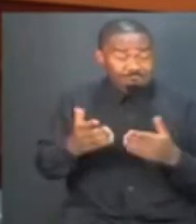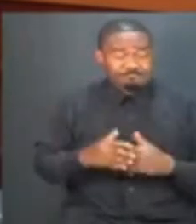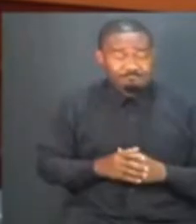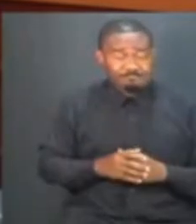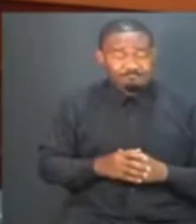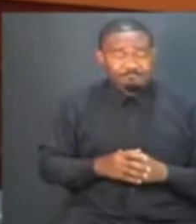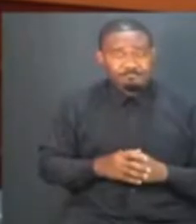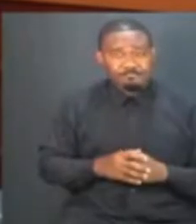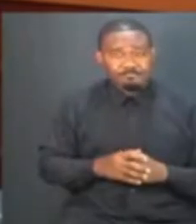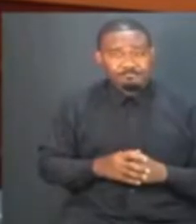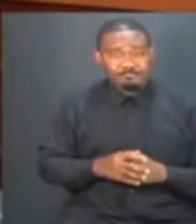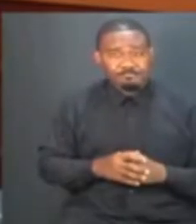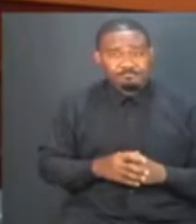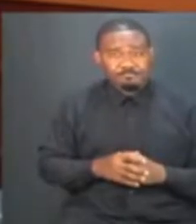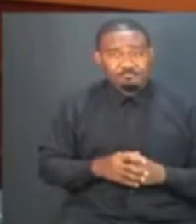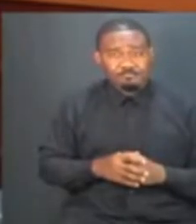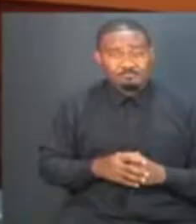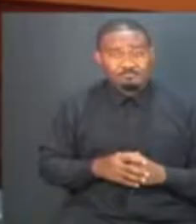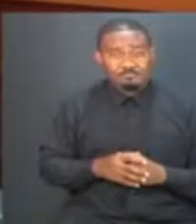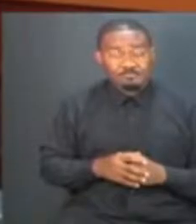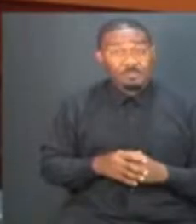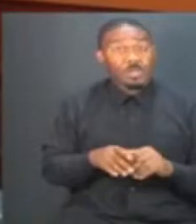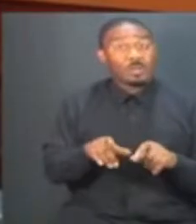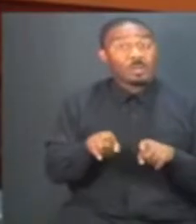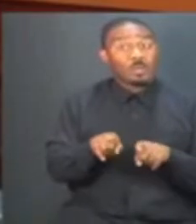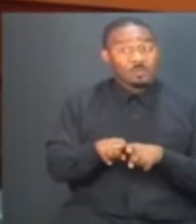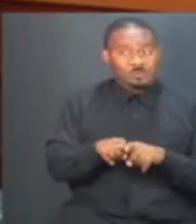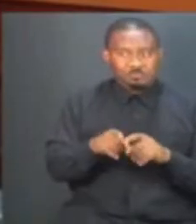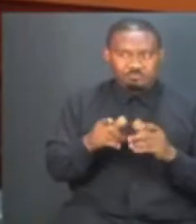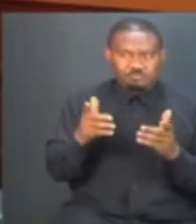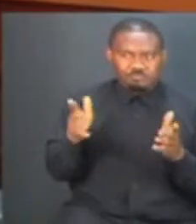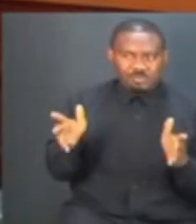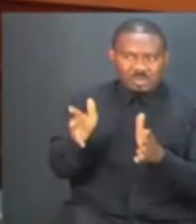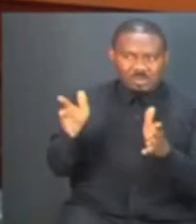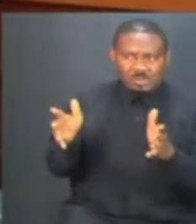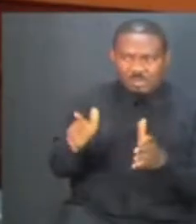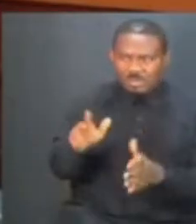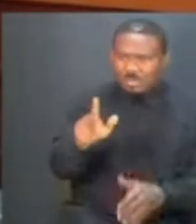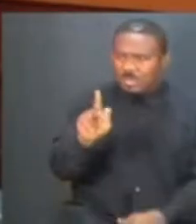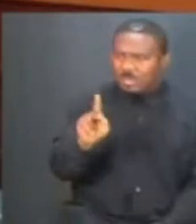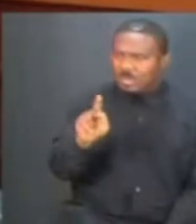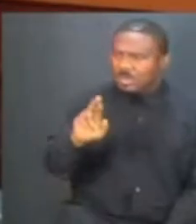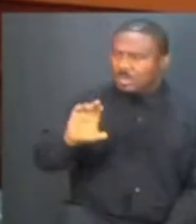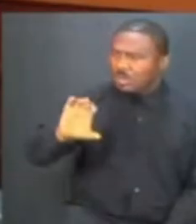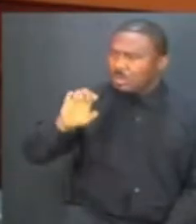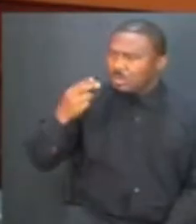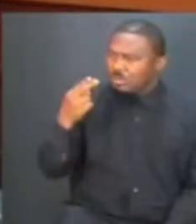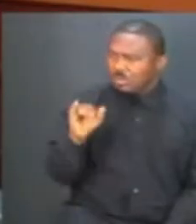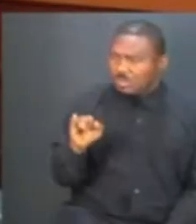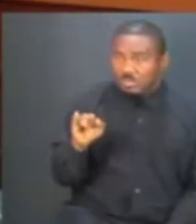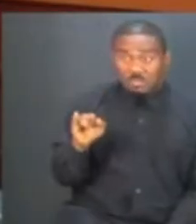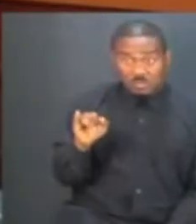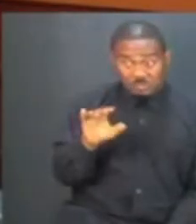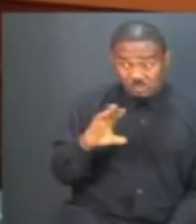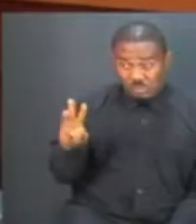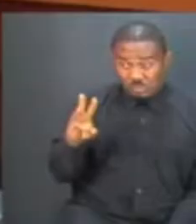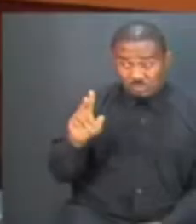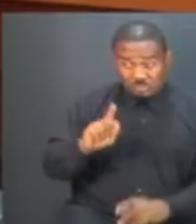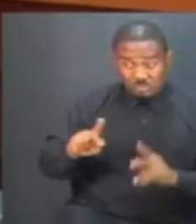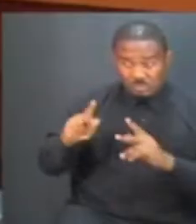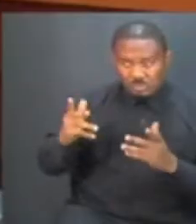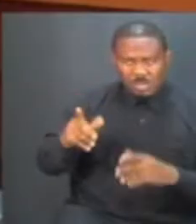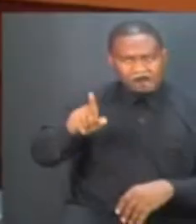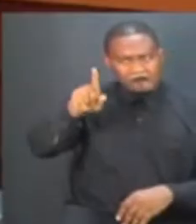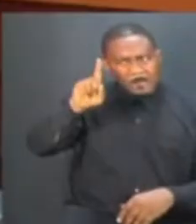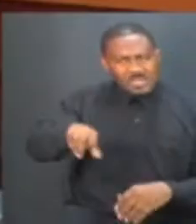Furthermore, Mr. Speaker, I urge all community members, boat operators, and all users of water transport to strictly